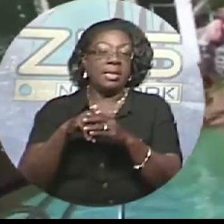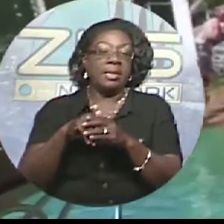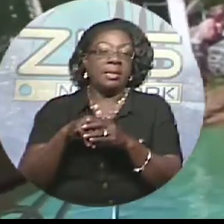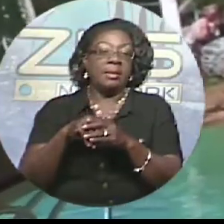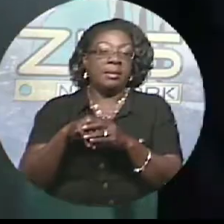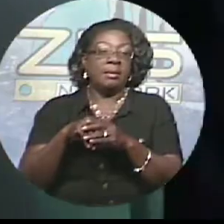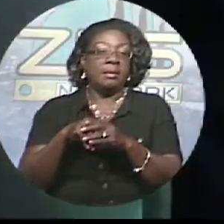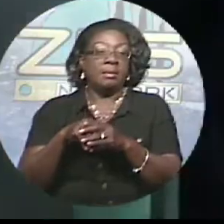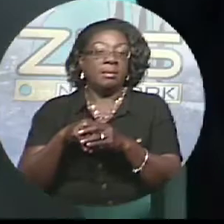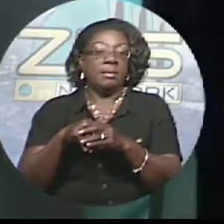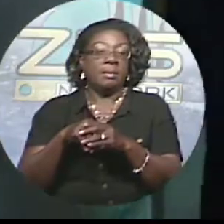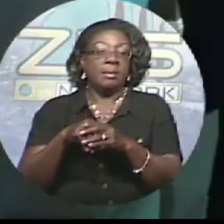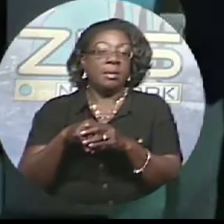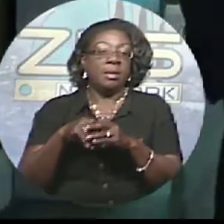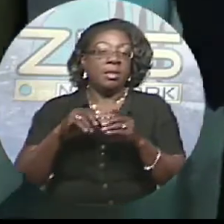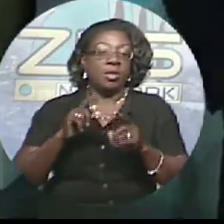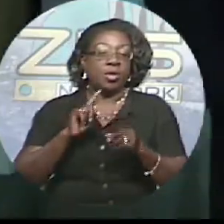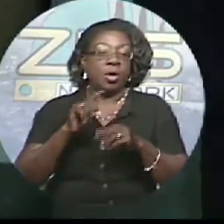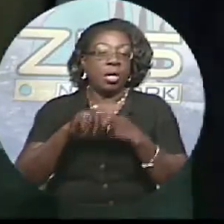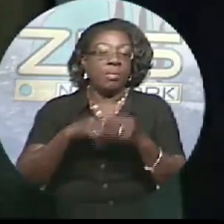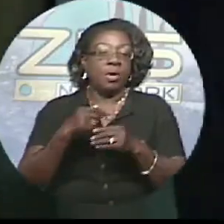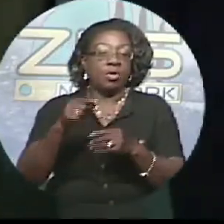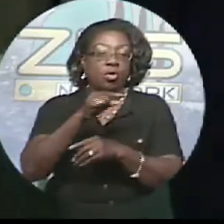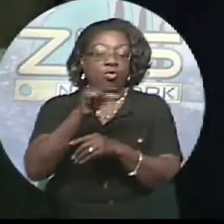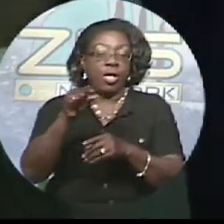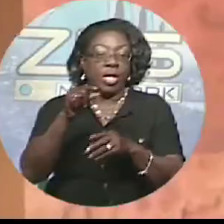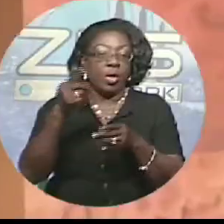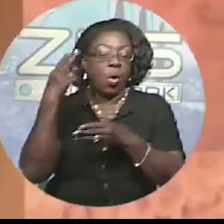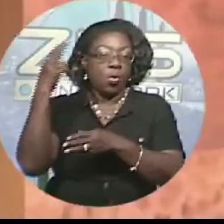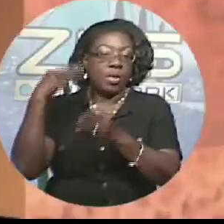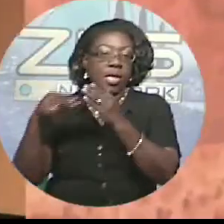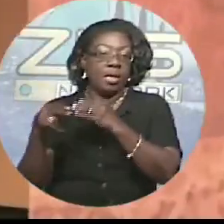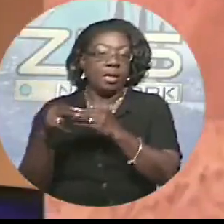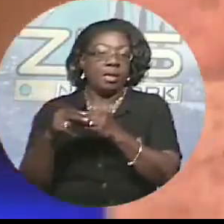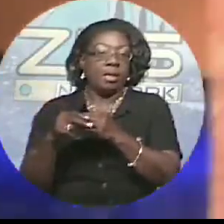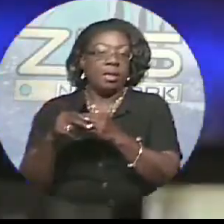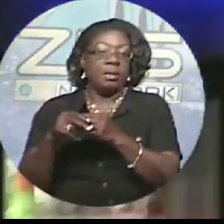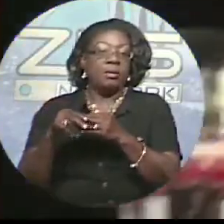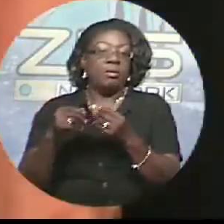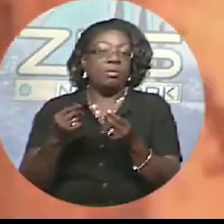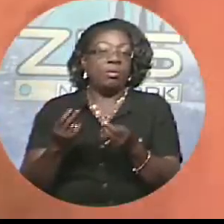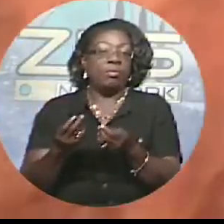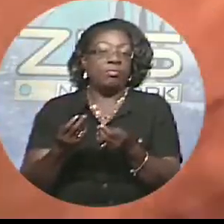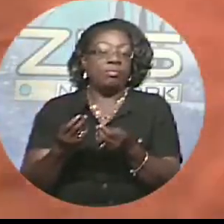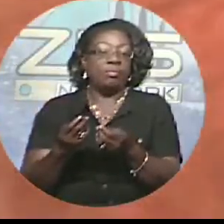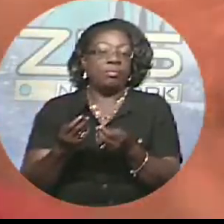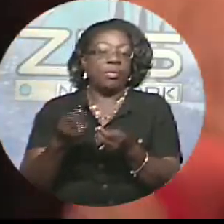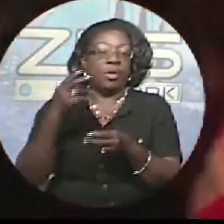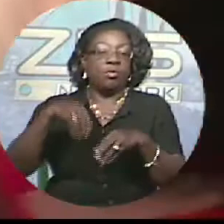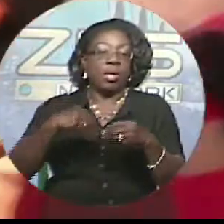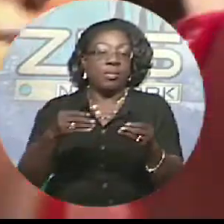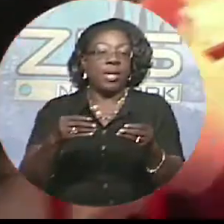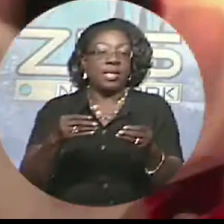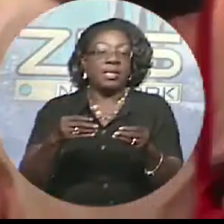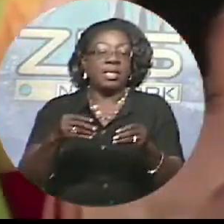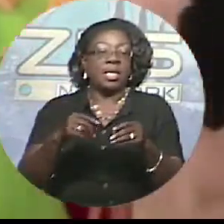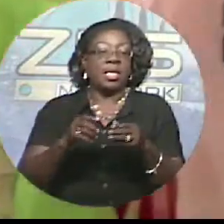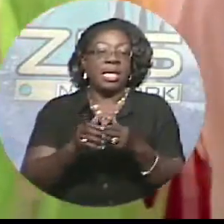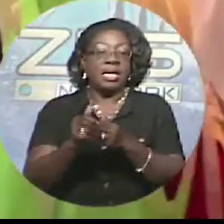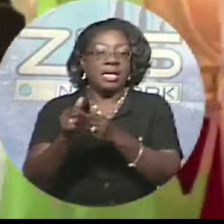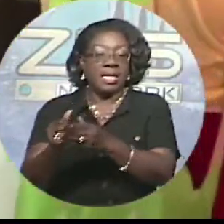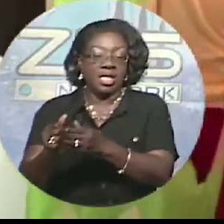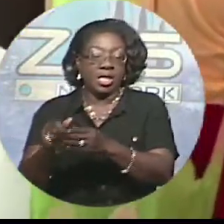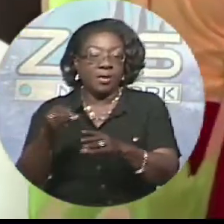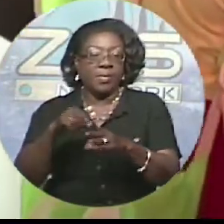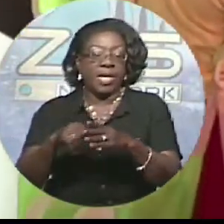Eduardo Chapoval boasts of a green hotel rating of silver, granted by the agency known as Leadership in Energy